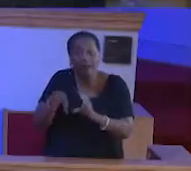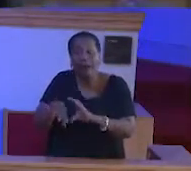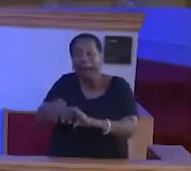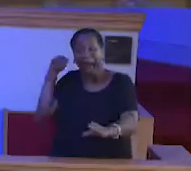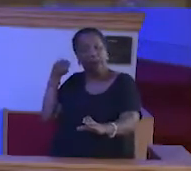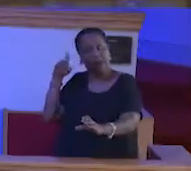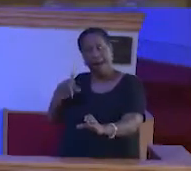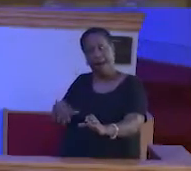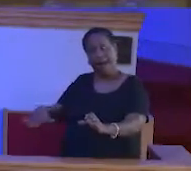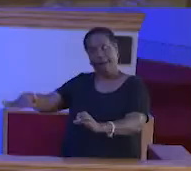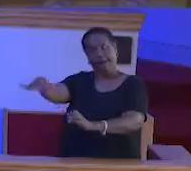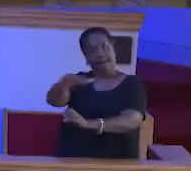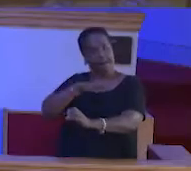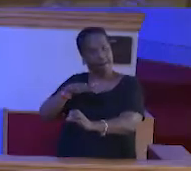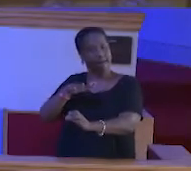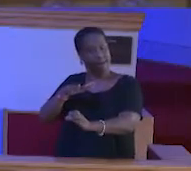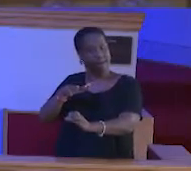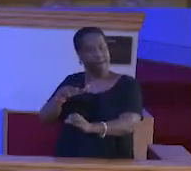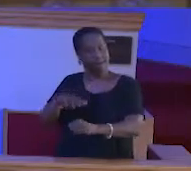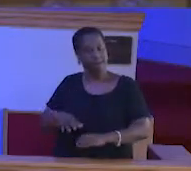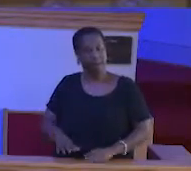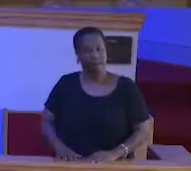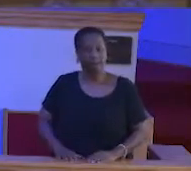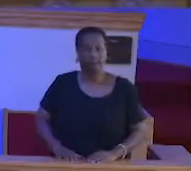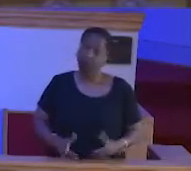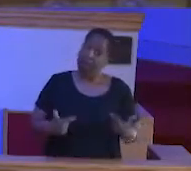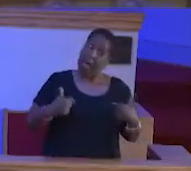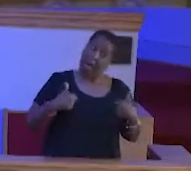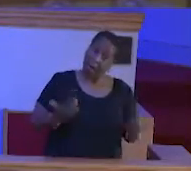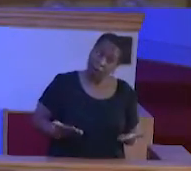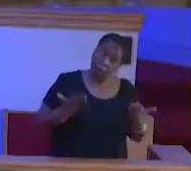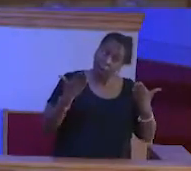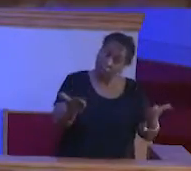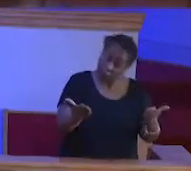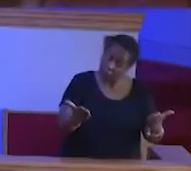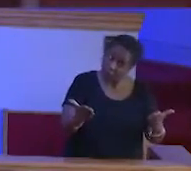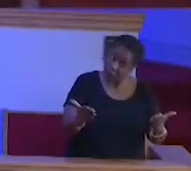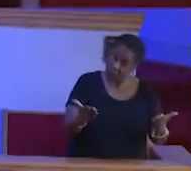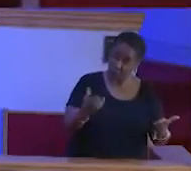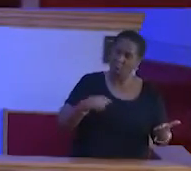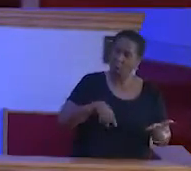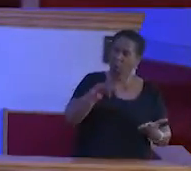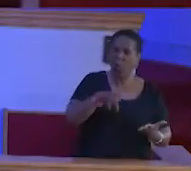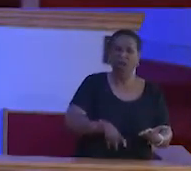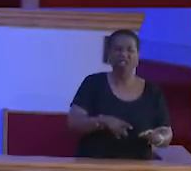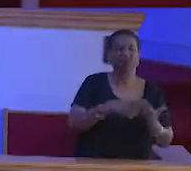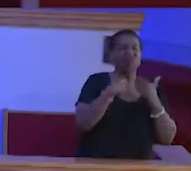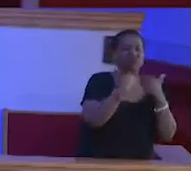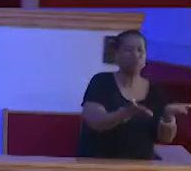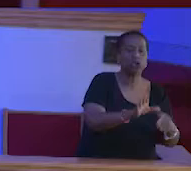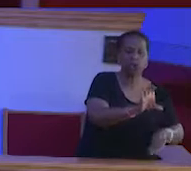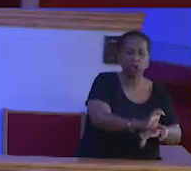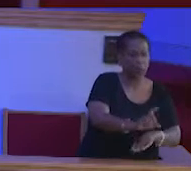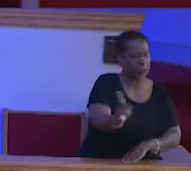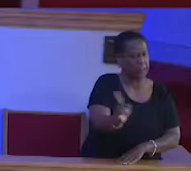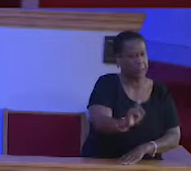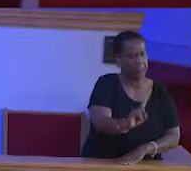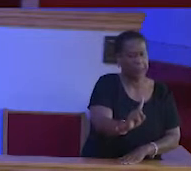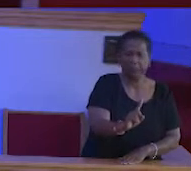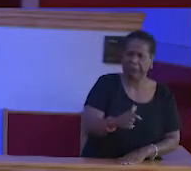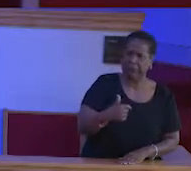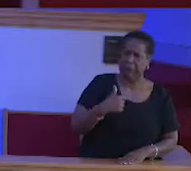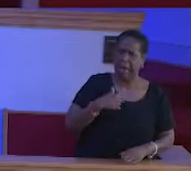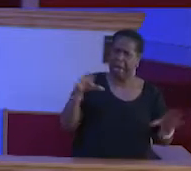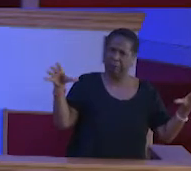outside in. All right, fix it up. Yeah. Now, I'm not suggesting, beloved, that you ought to forsake church and the assembling